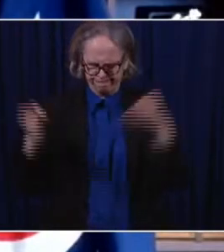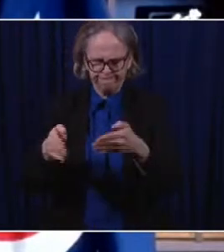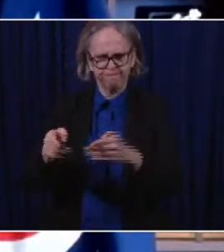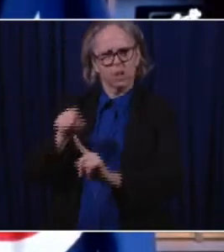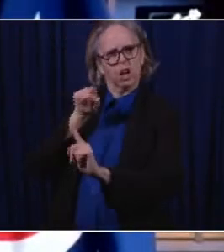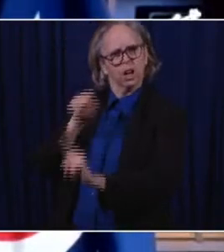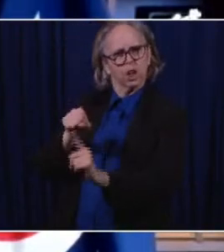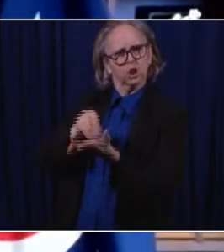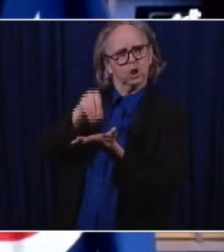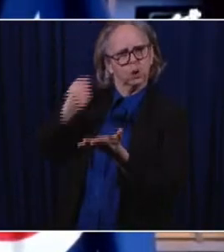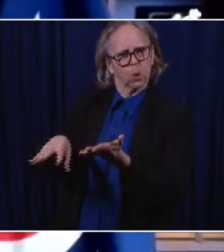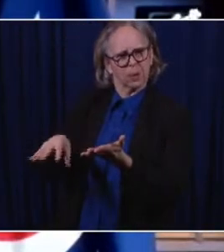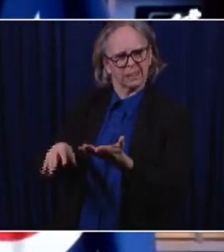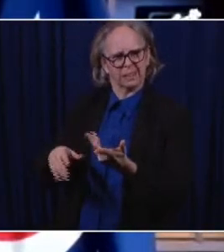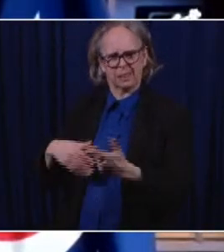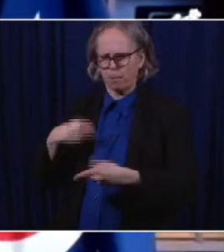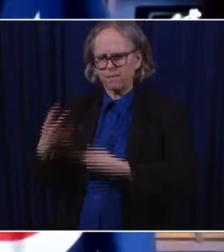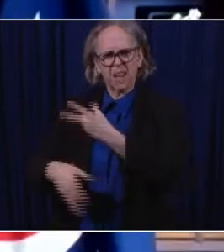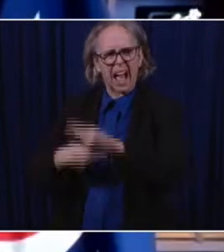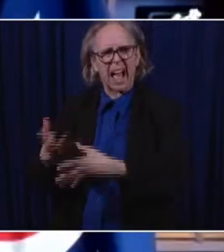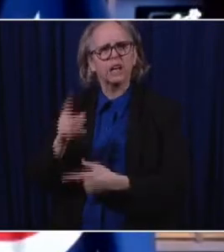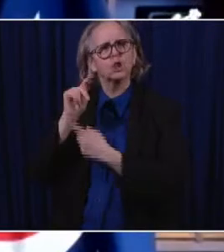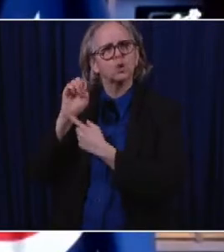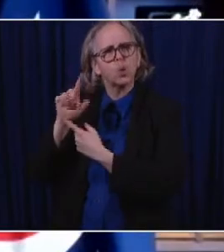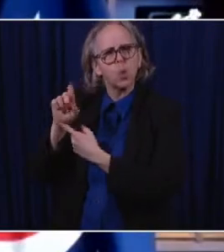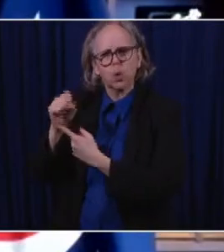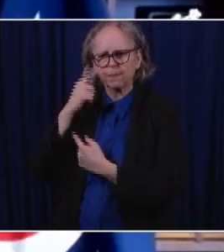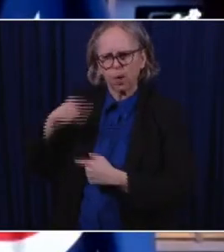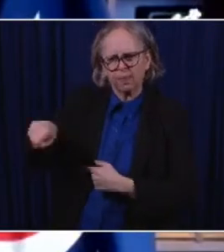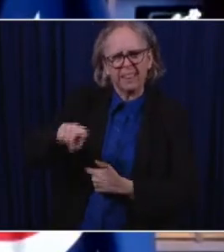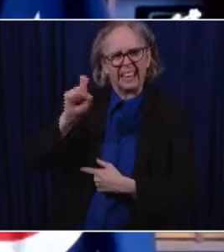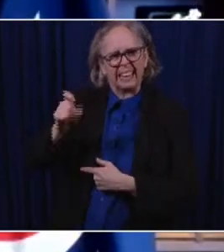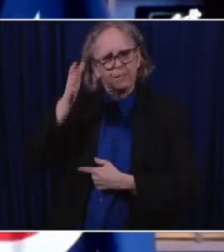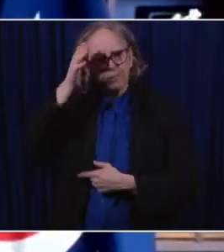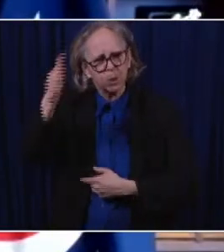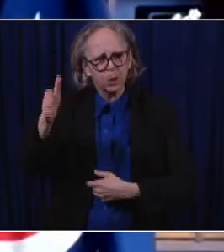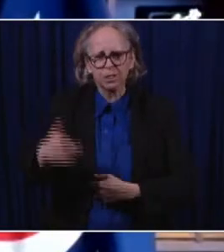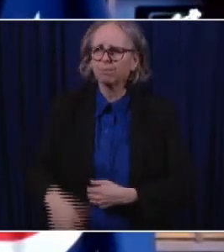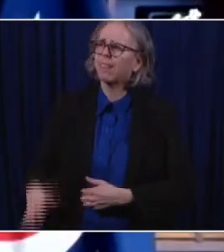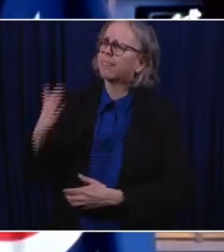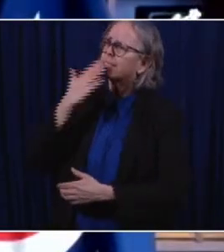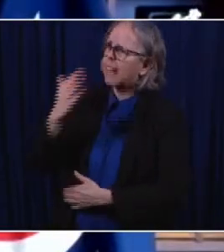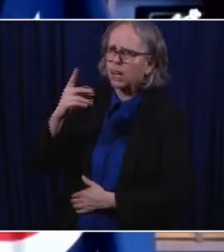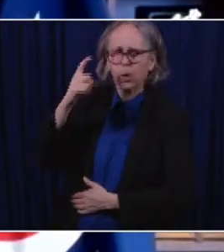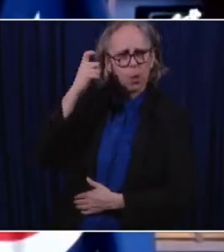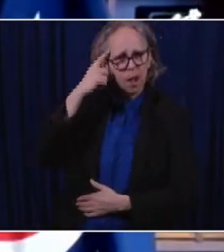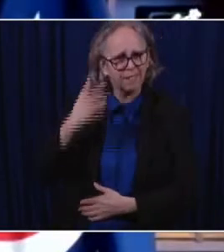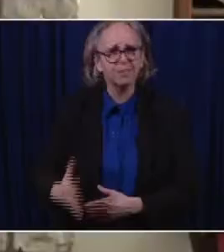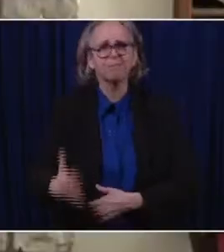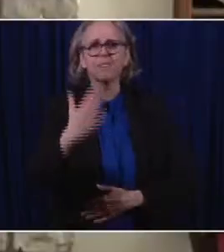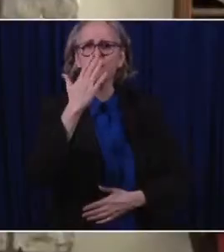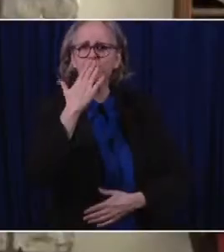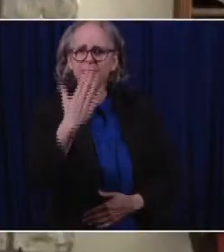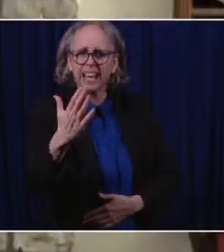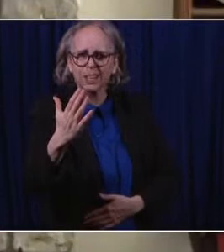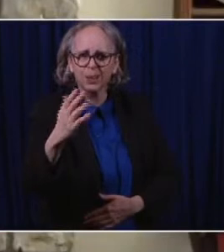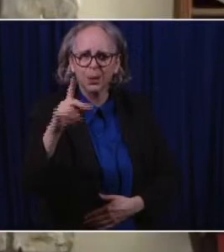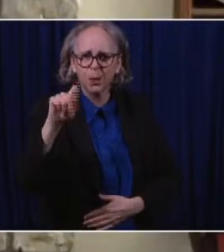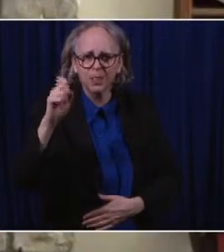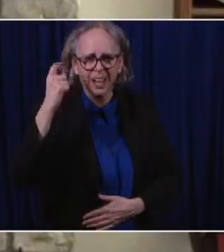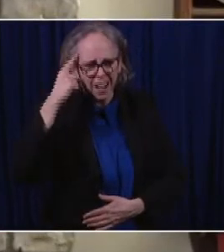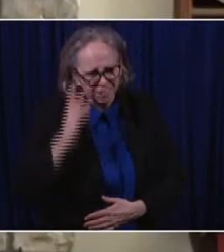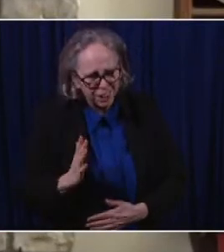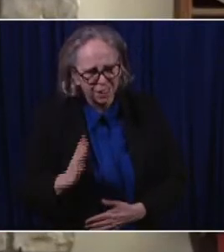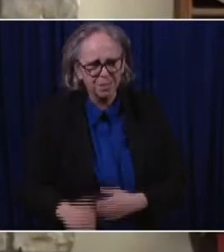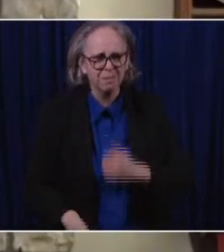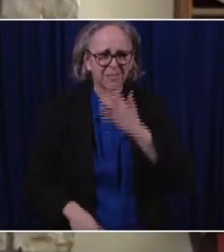to succeed in life. And I appreciate your leadership on this. Thanks, Governor. Lieutenant Governor, thank you very much. A couple other items. Start with